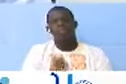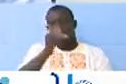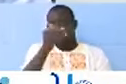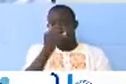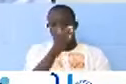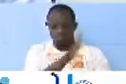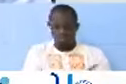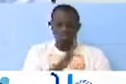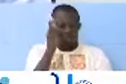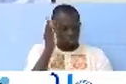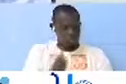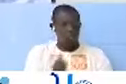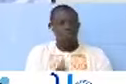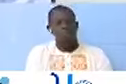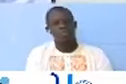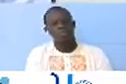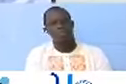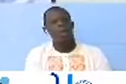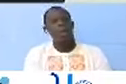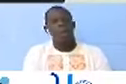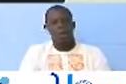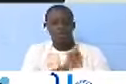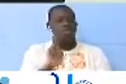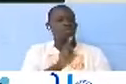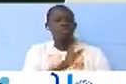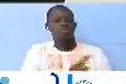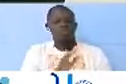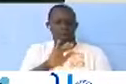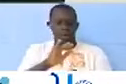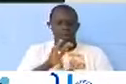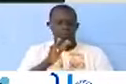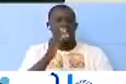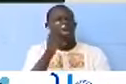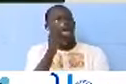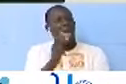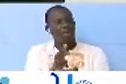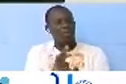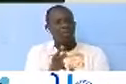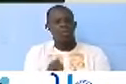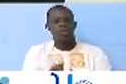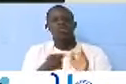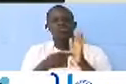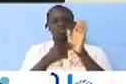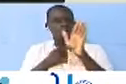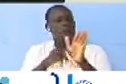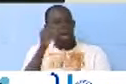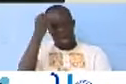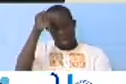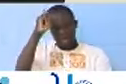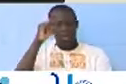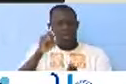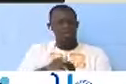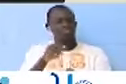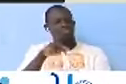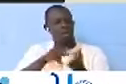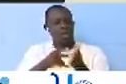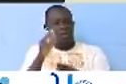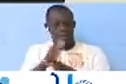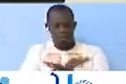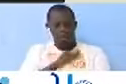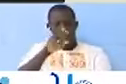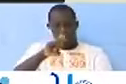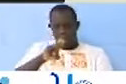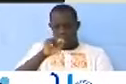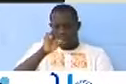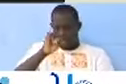also true. We have also received evidence to suggest that the NIA had a